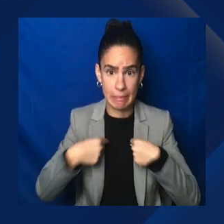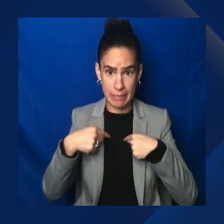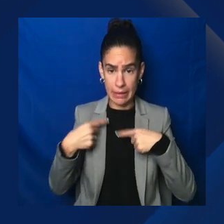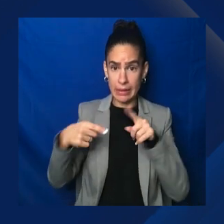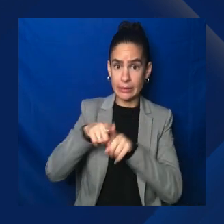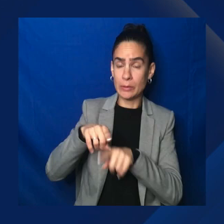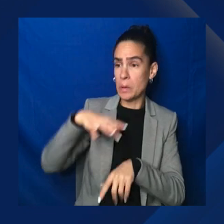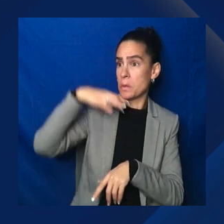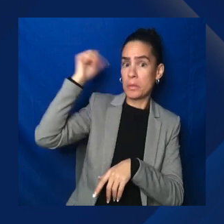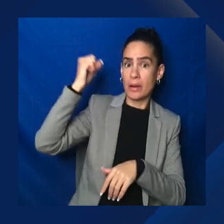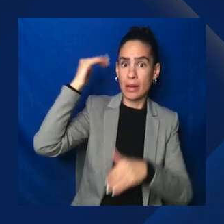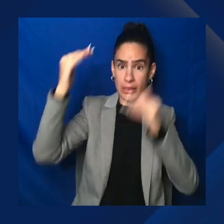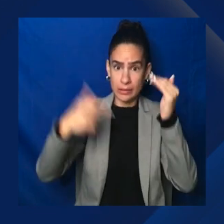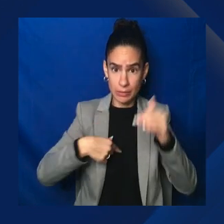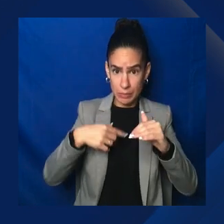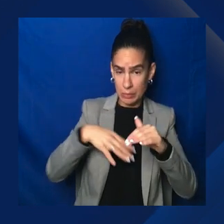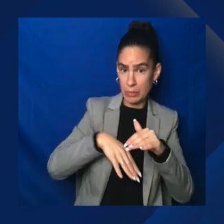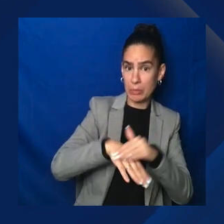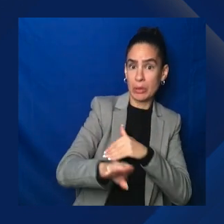area.